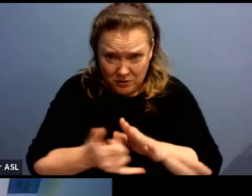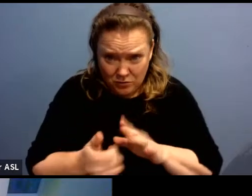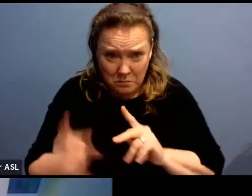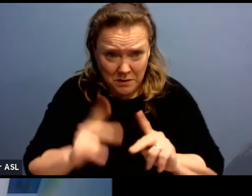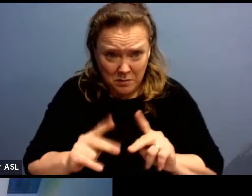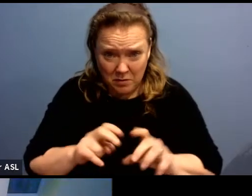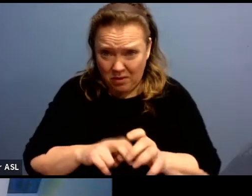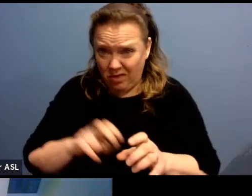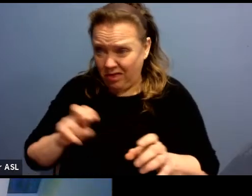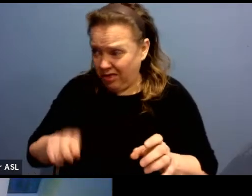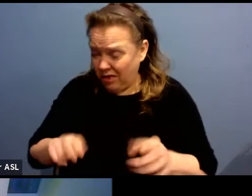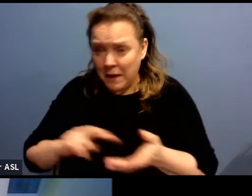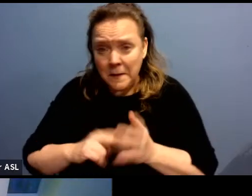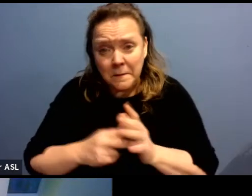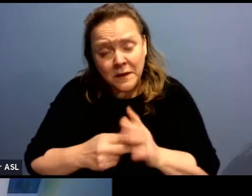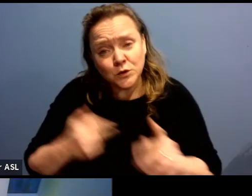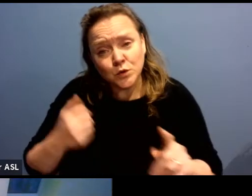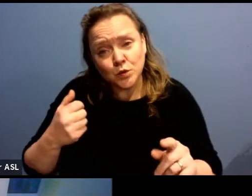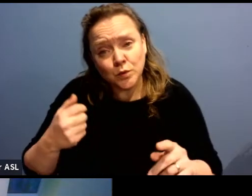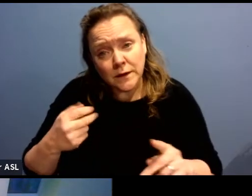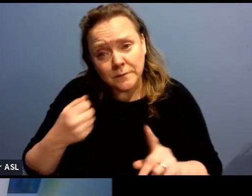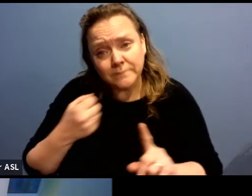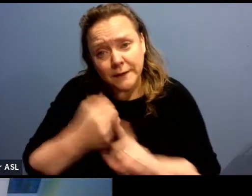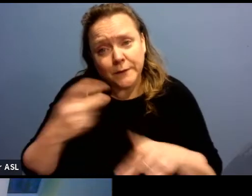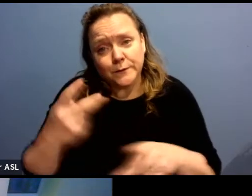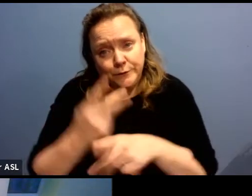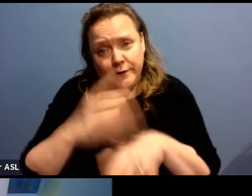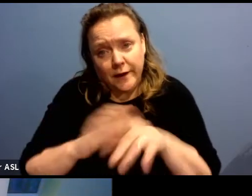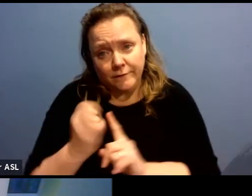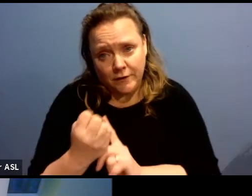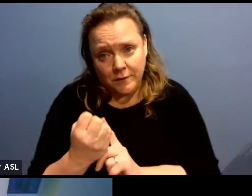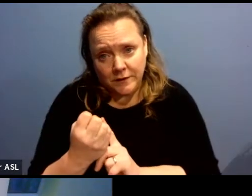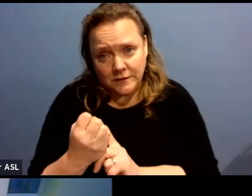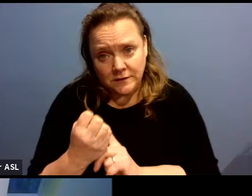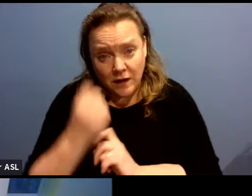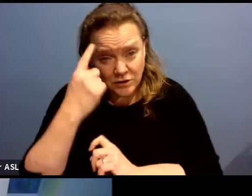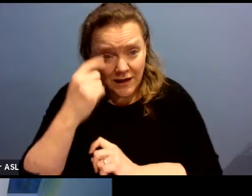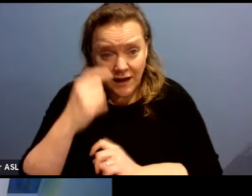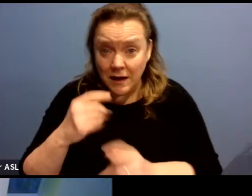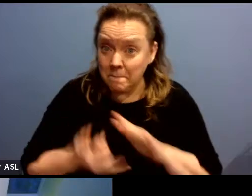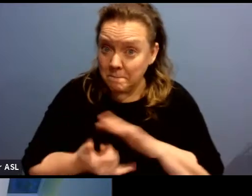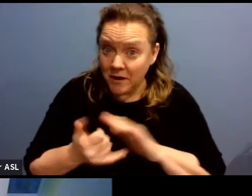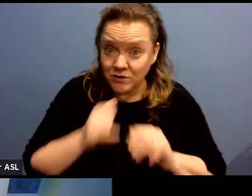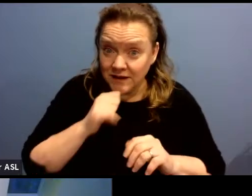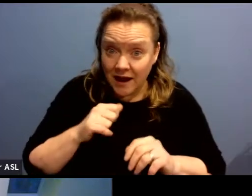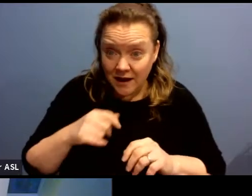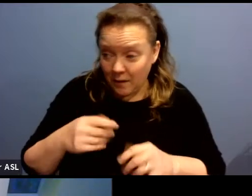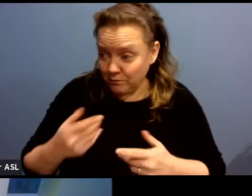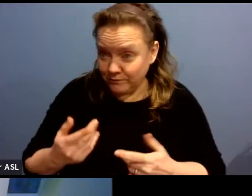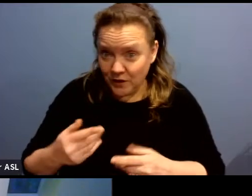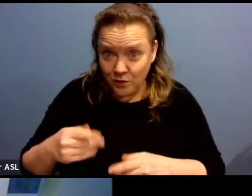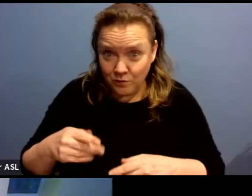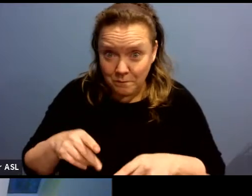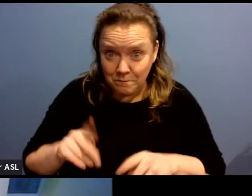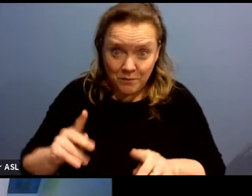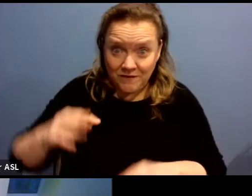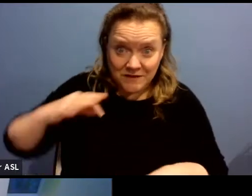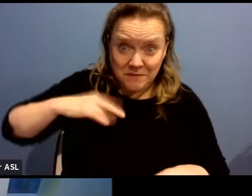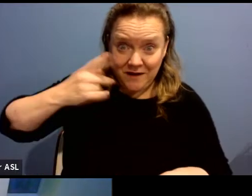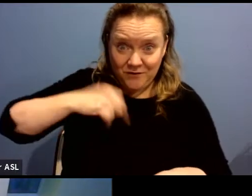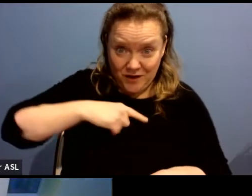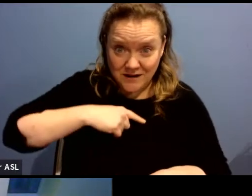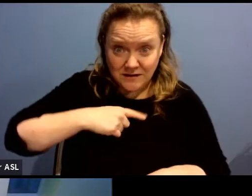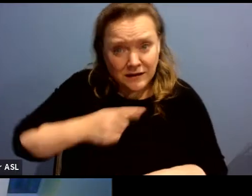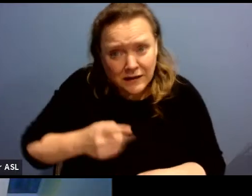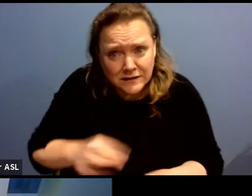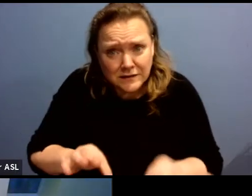invaluable service that we provide to our residents. It's not a privilege that we need to continually fight and lobby for. I again thank you for your